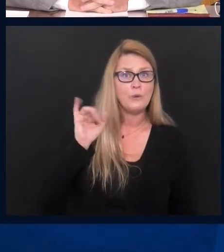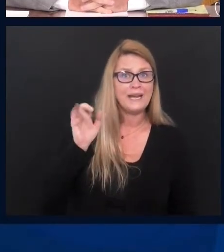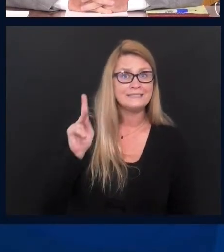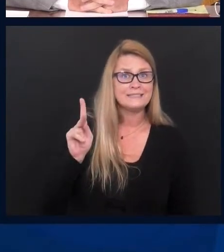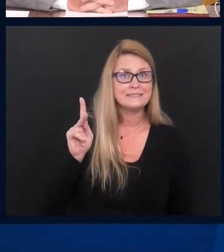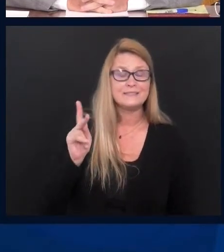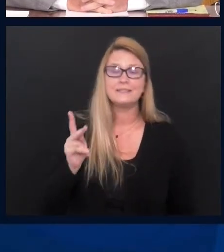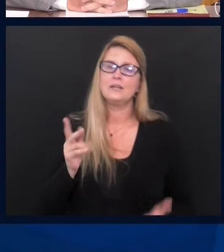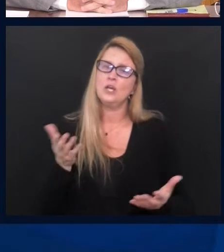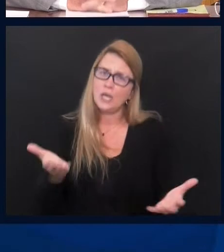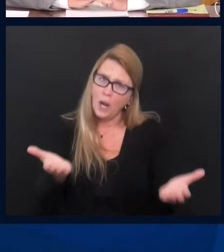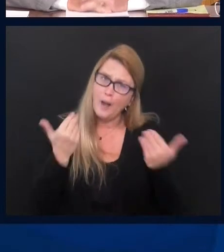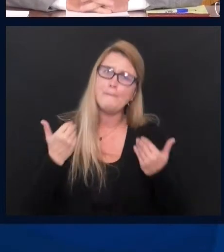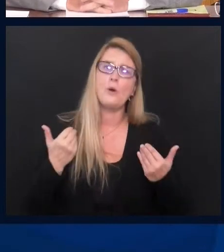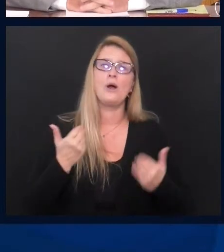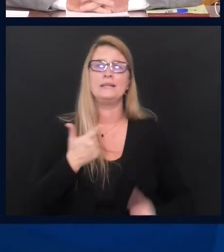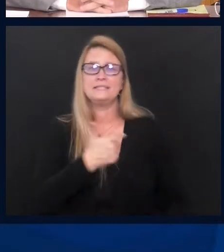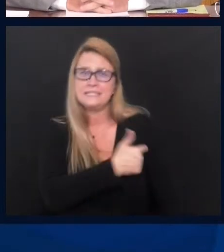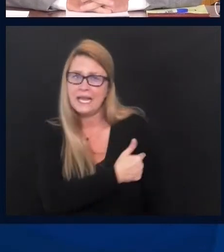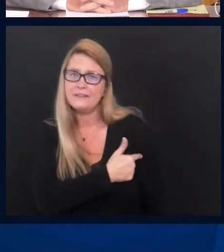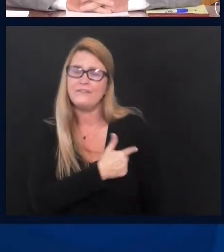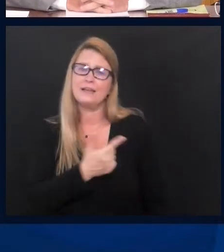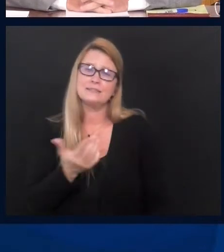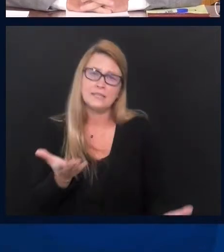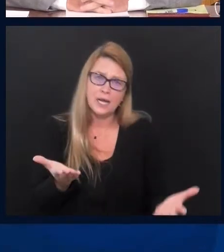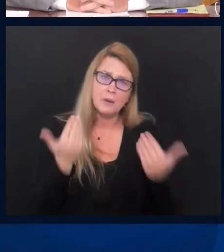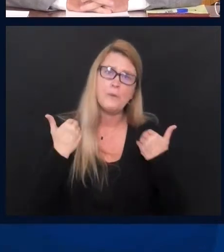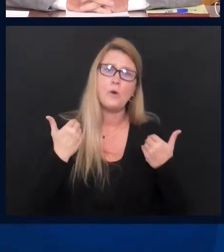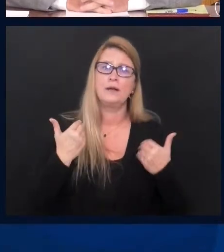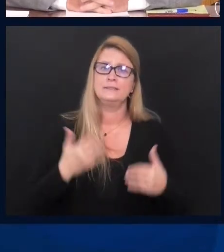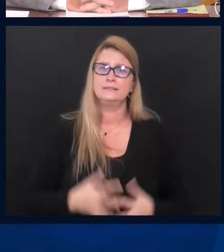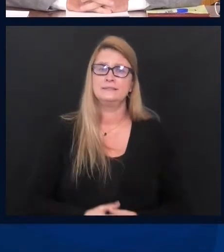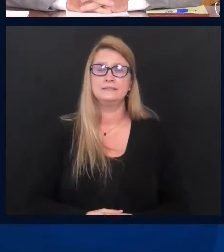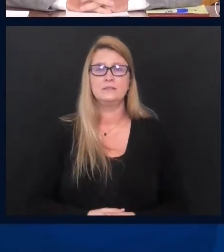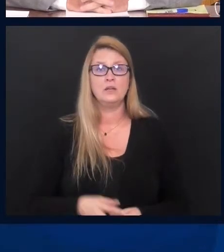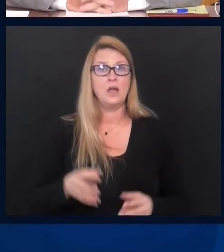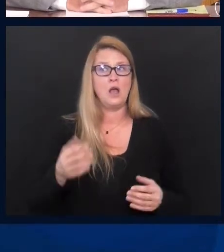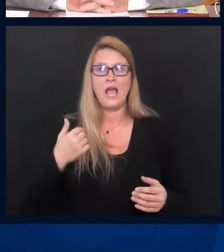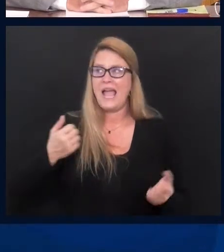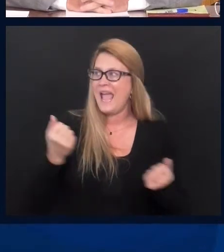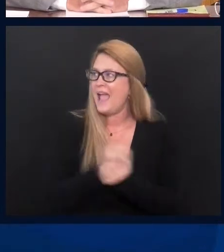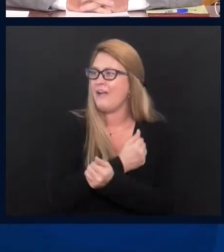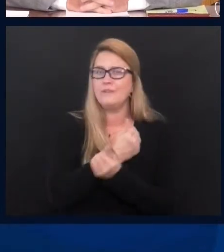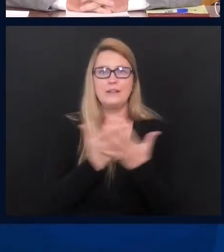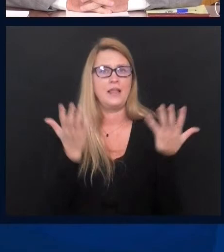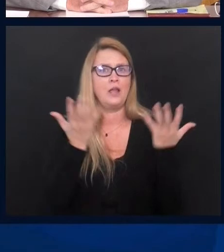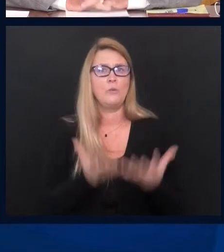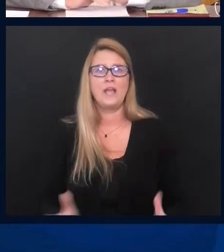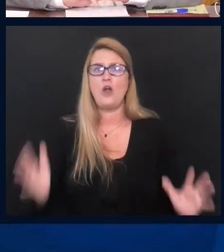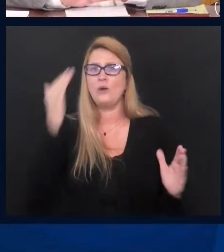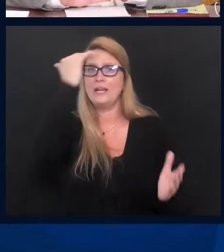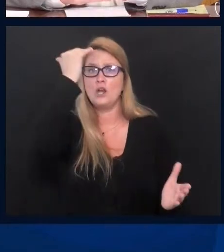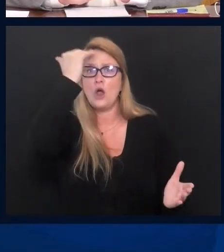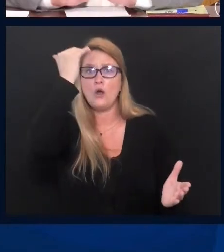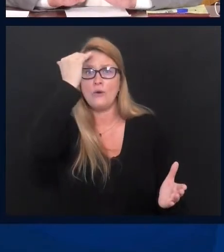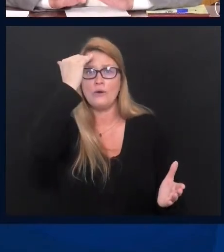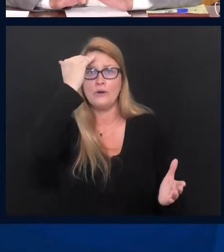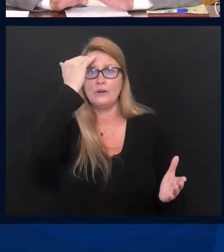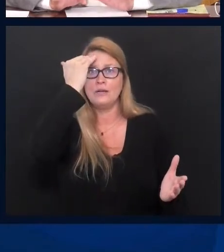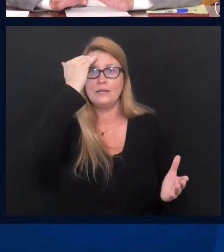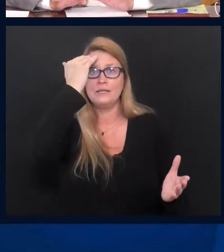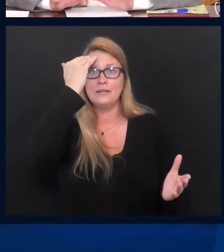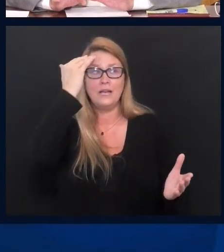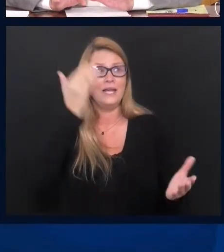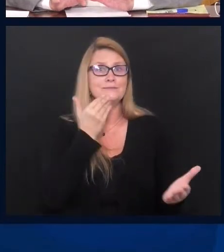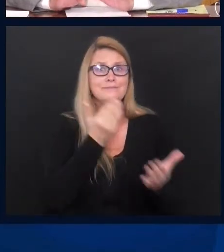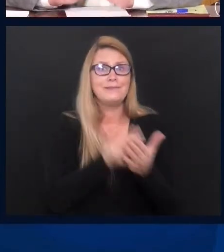So come on. Come on. Everything that we know about this vaccine is all